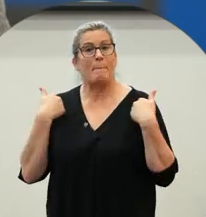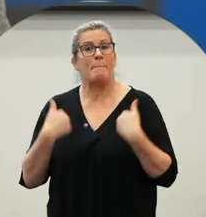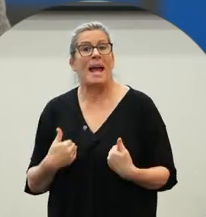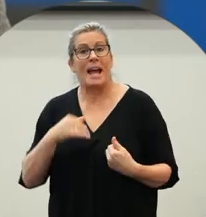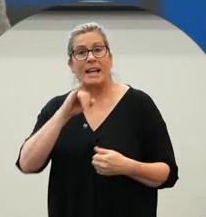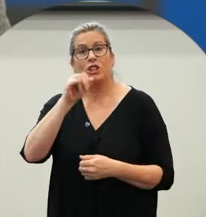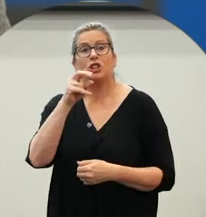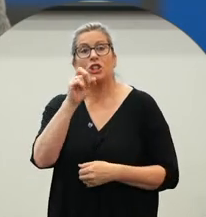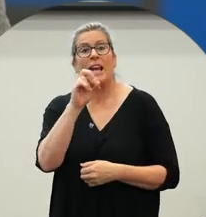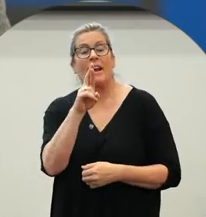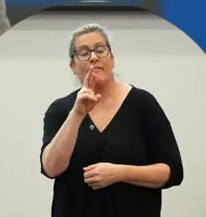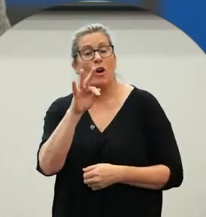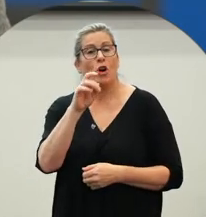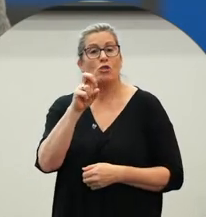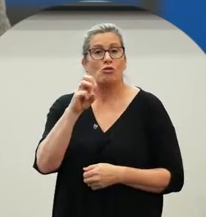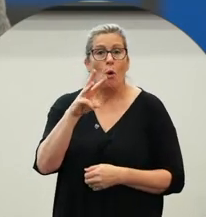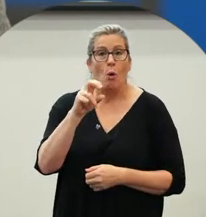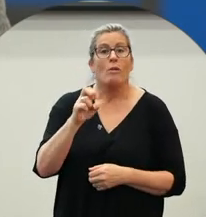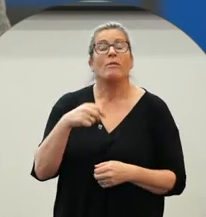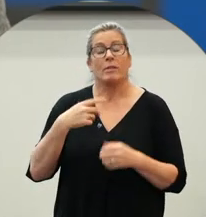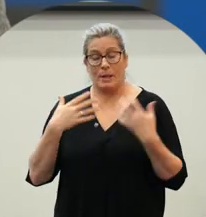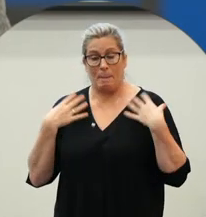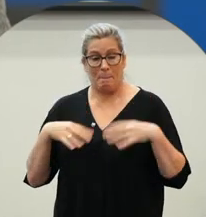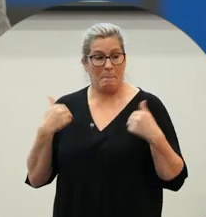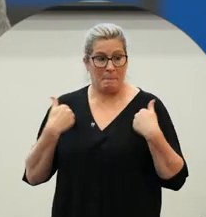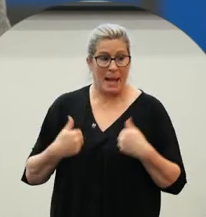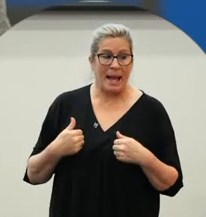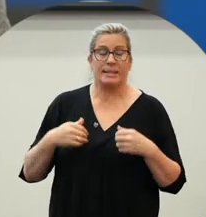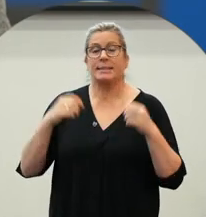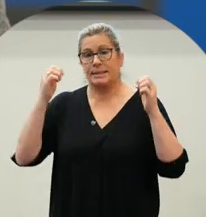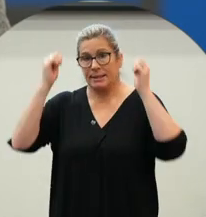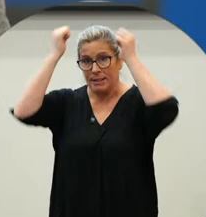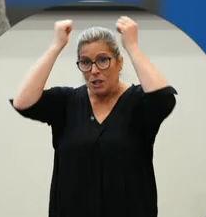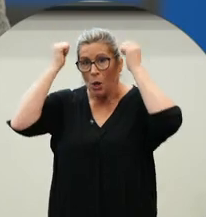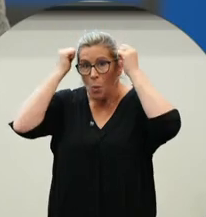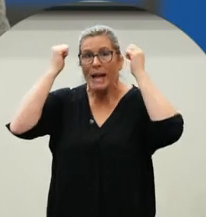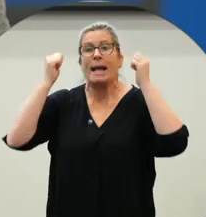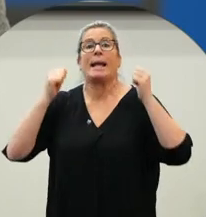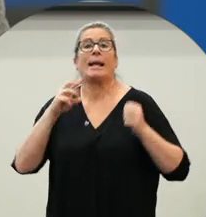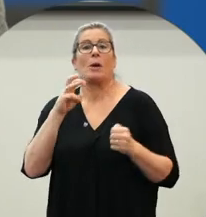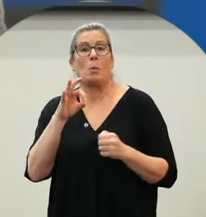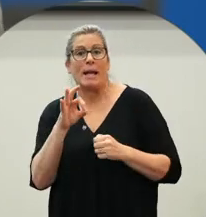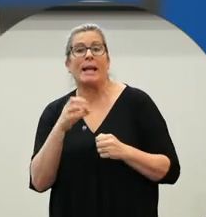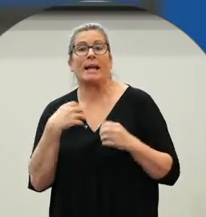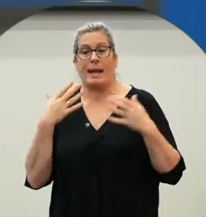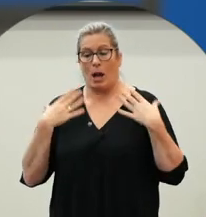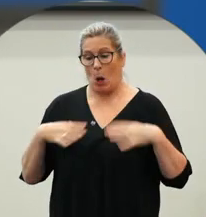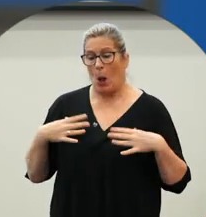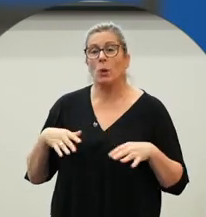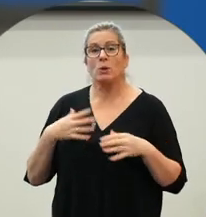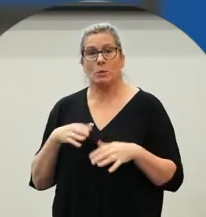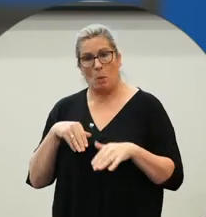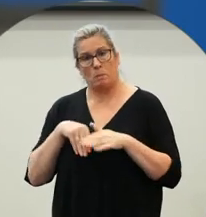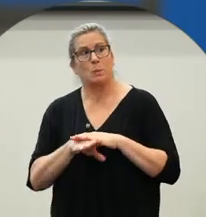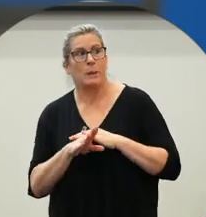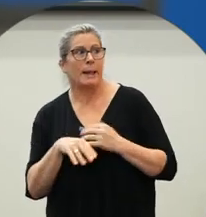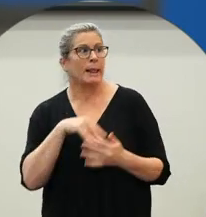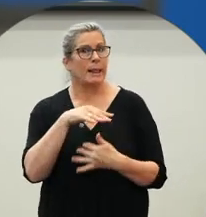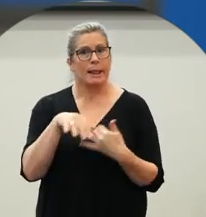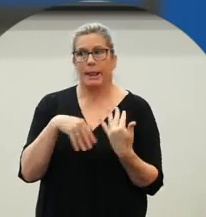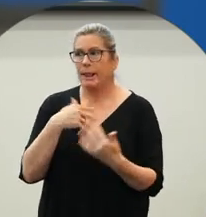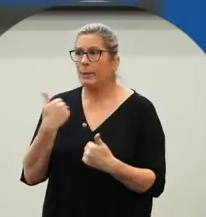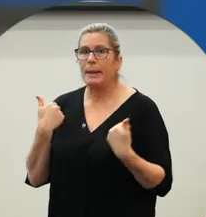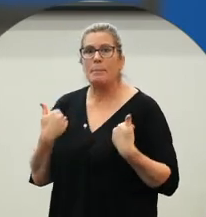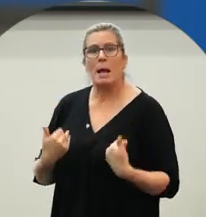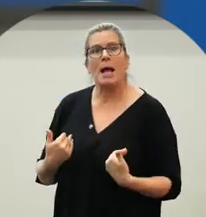and put on men's wigs and men's clothes and were actually among the men in the Debating